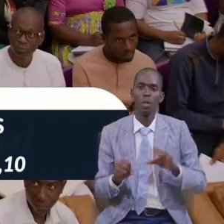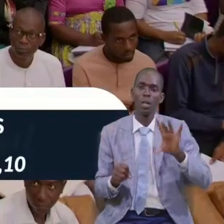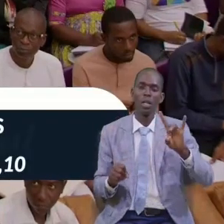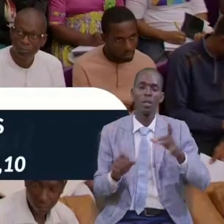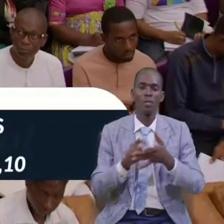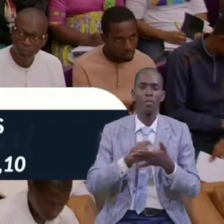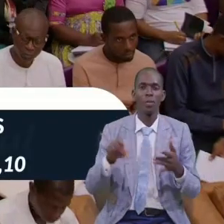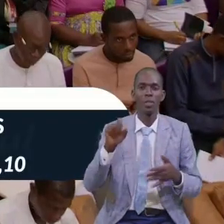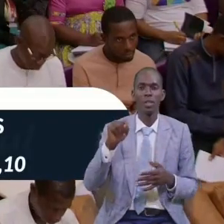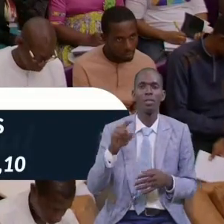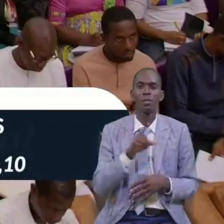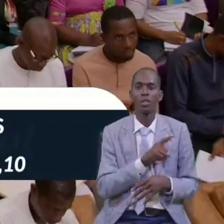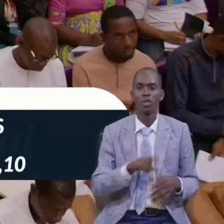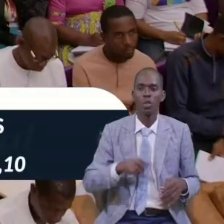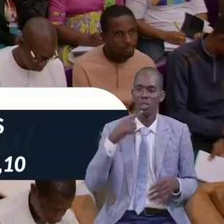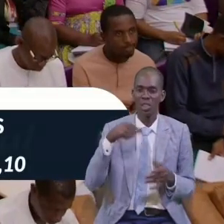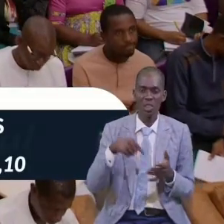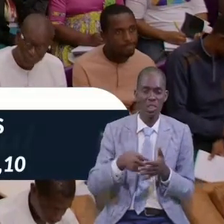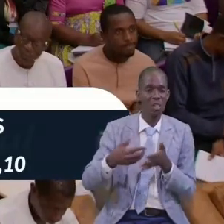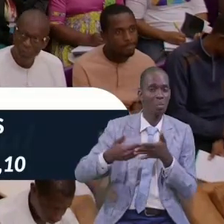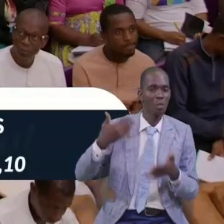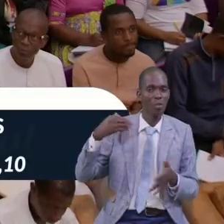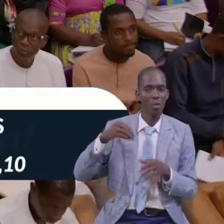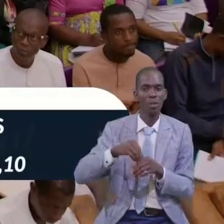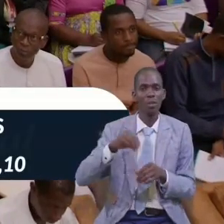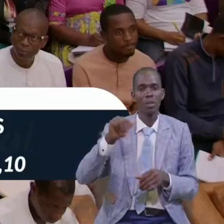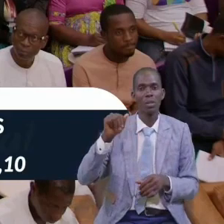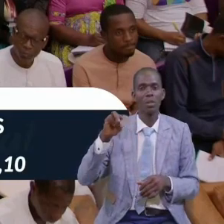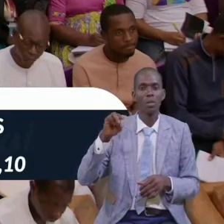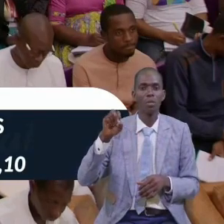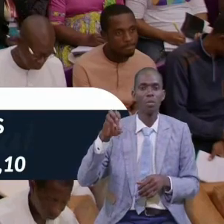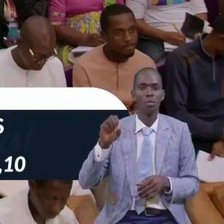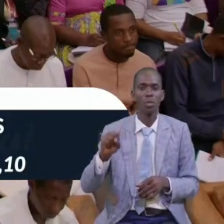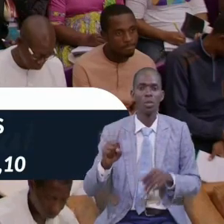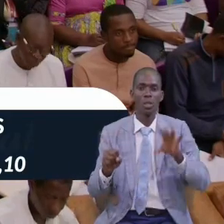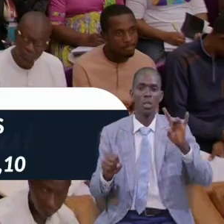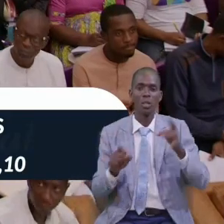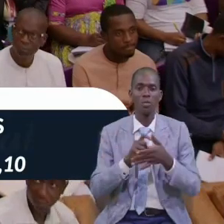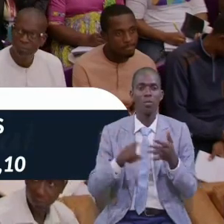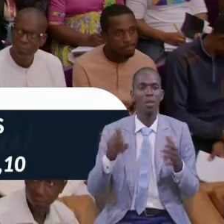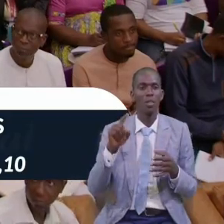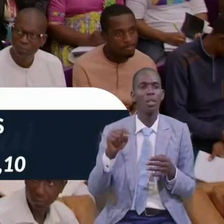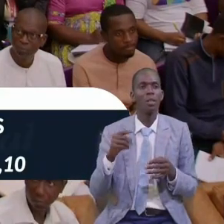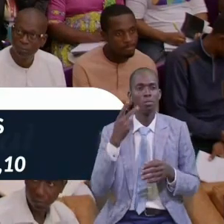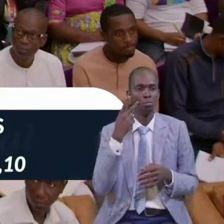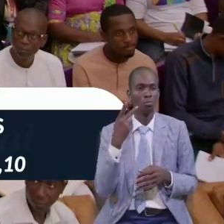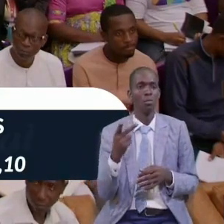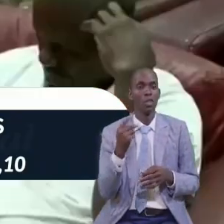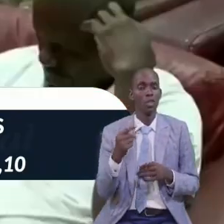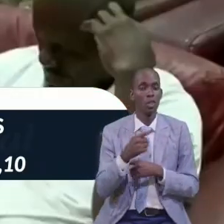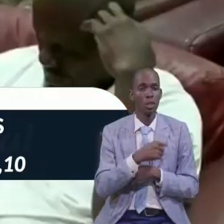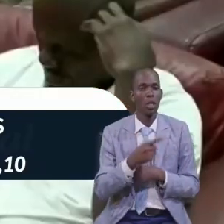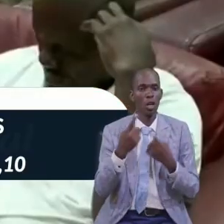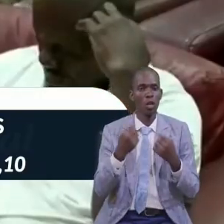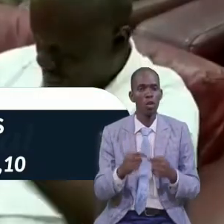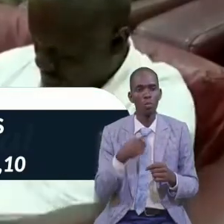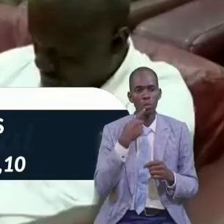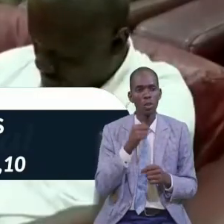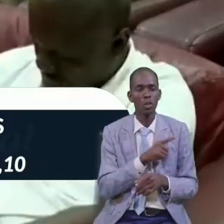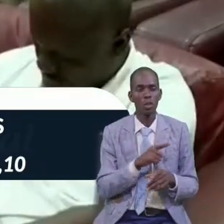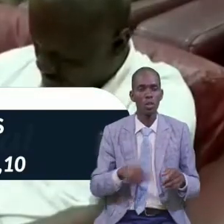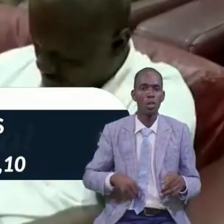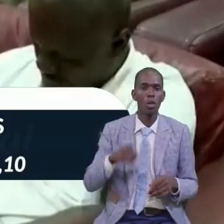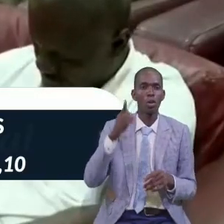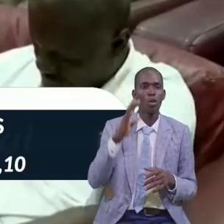verse 11. Amos chapter 8, verse 11. Behold, the days come, says the Lord God, that I will